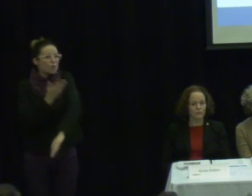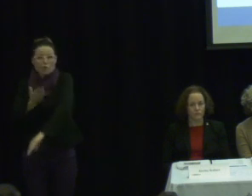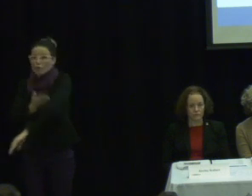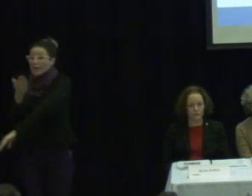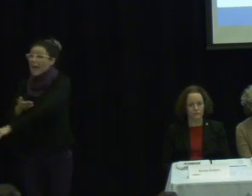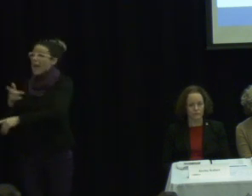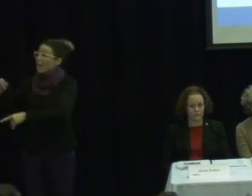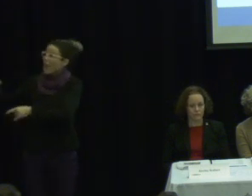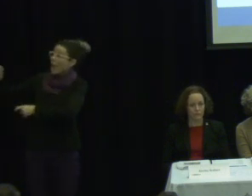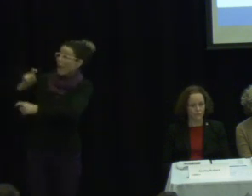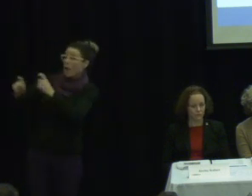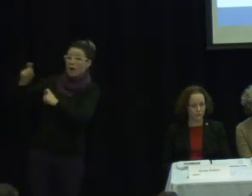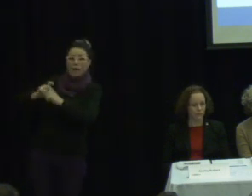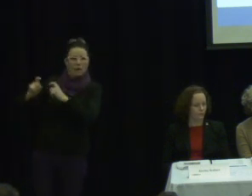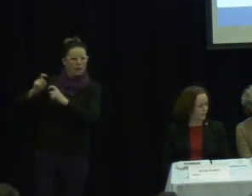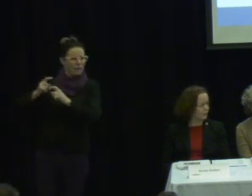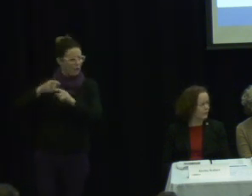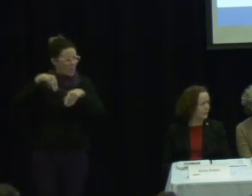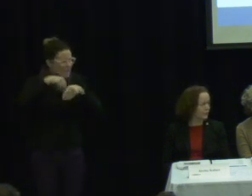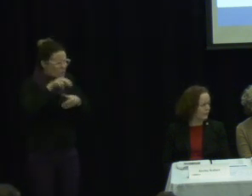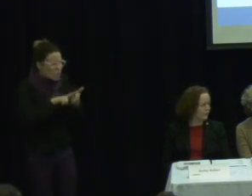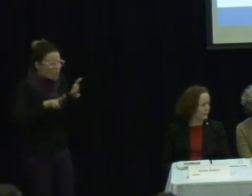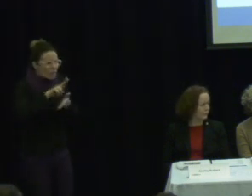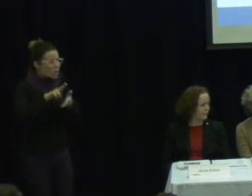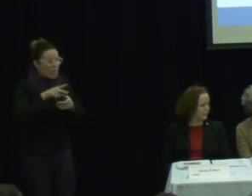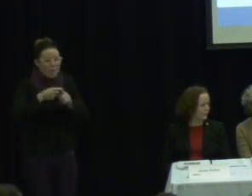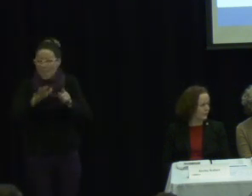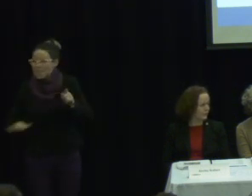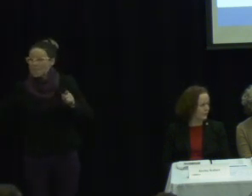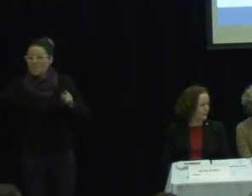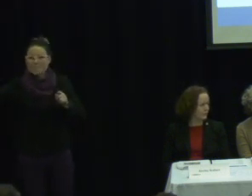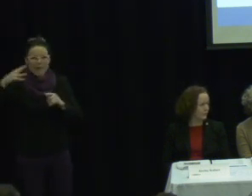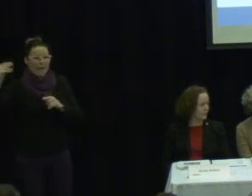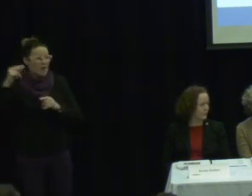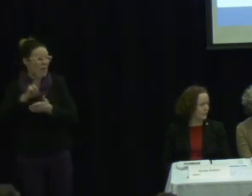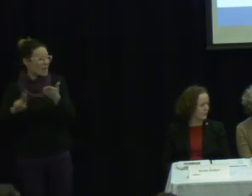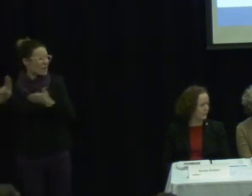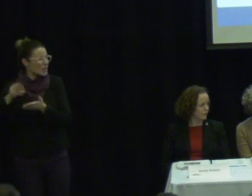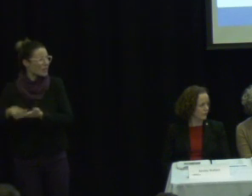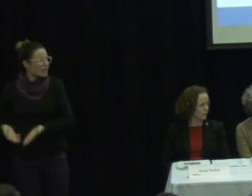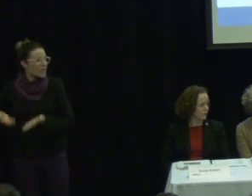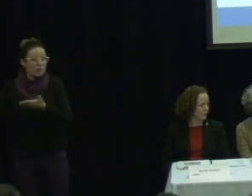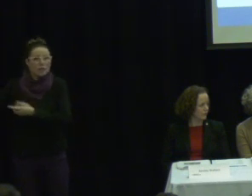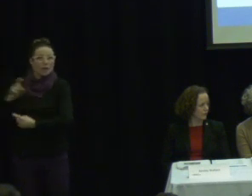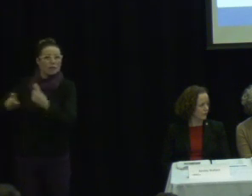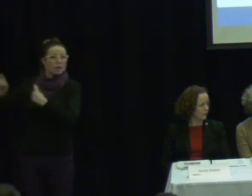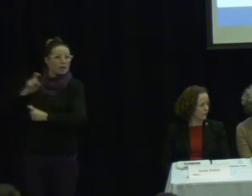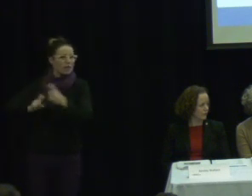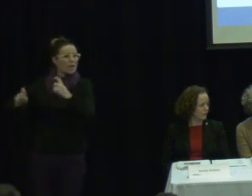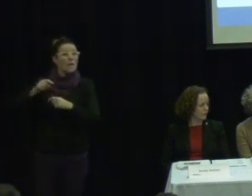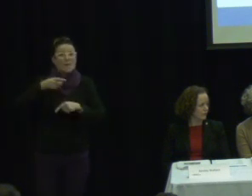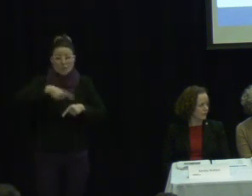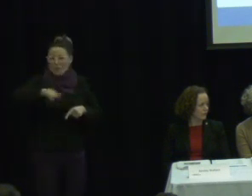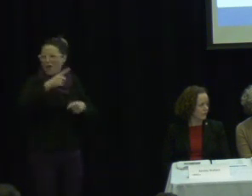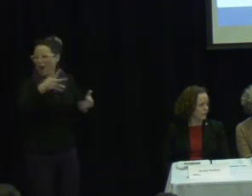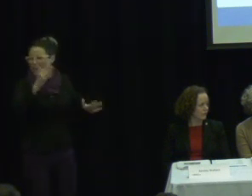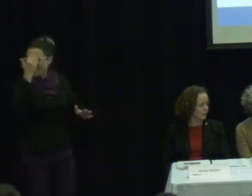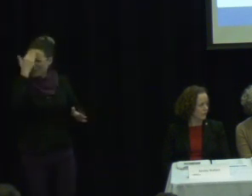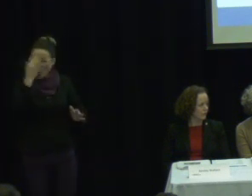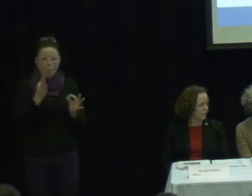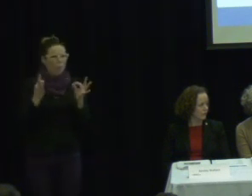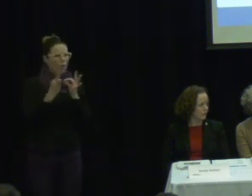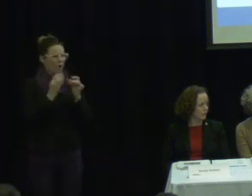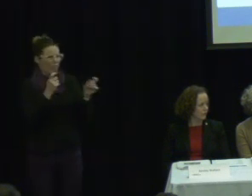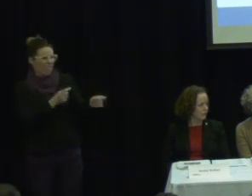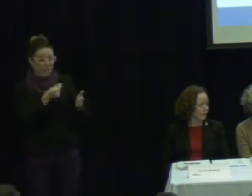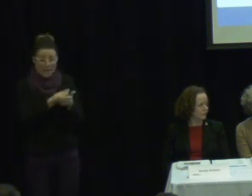people outside the university. You and I hope, believe in the university. We're here for a reason. We know what we can contribute. But when third-party people give